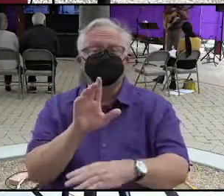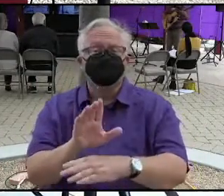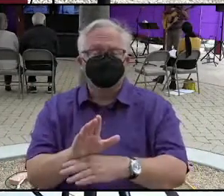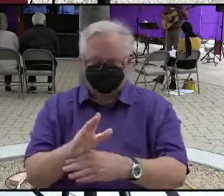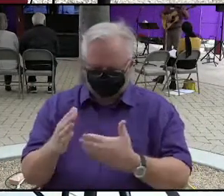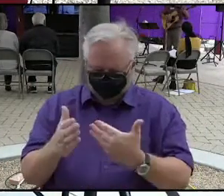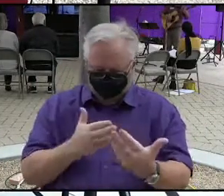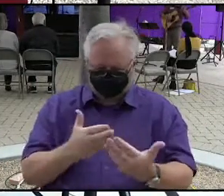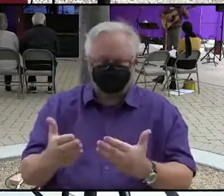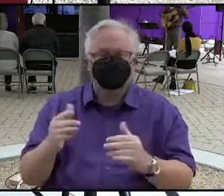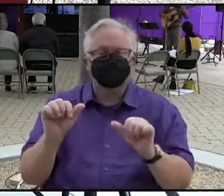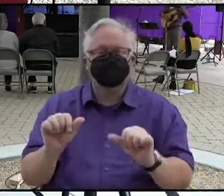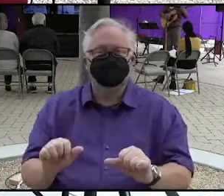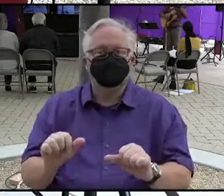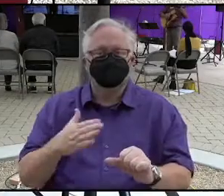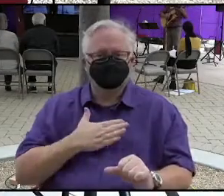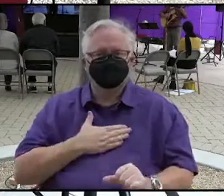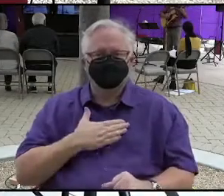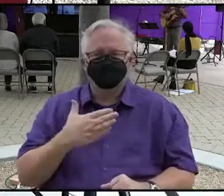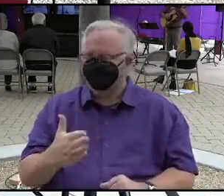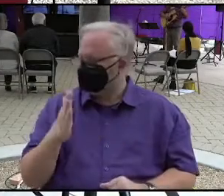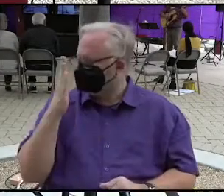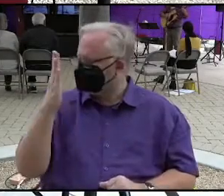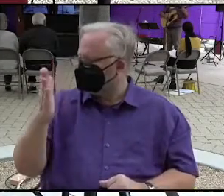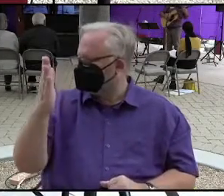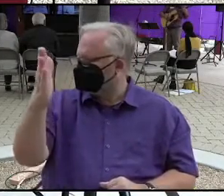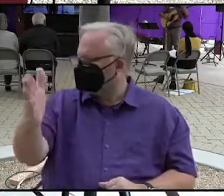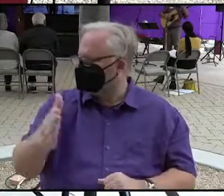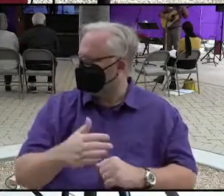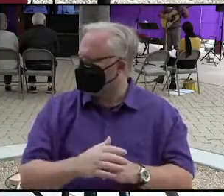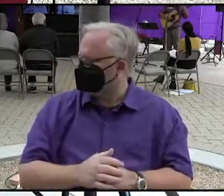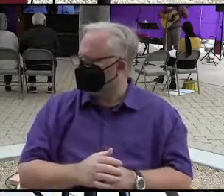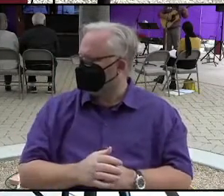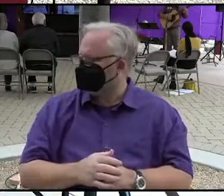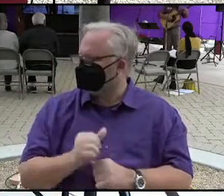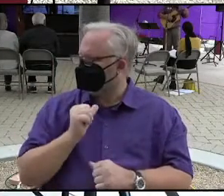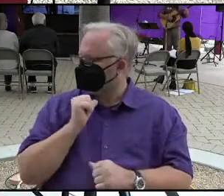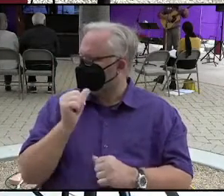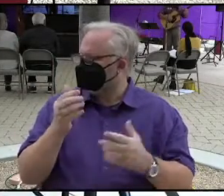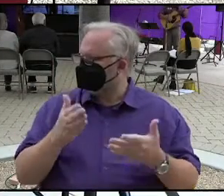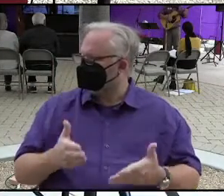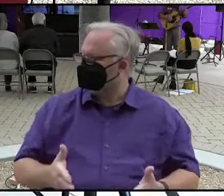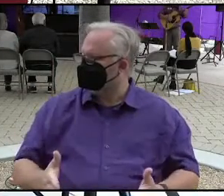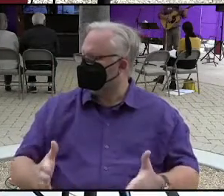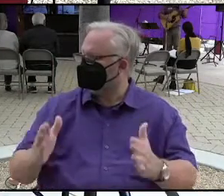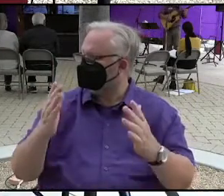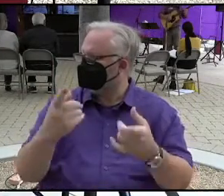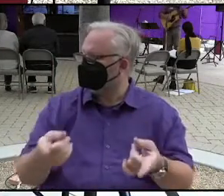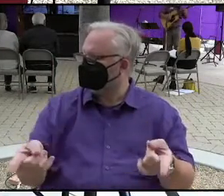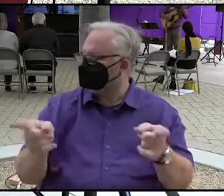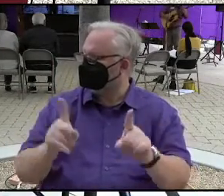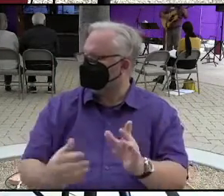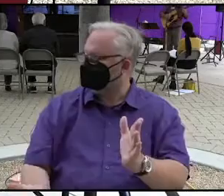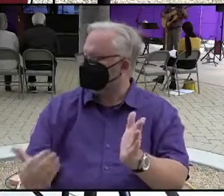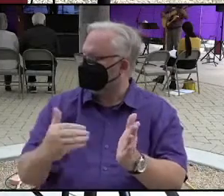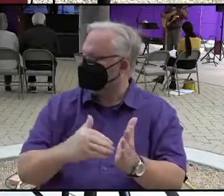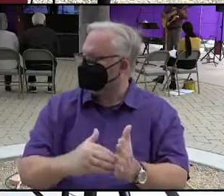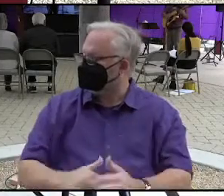I promise to do what I can to not let it happen